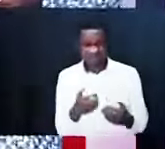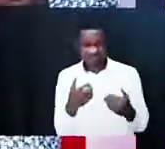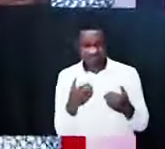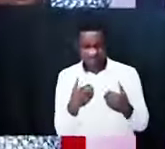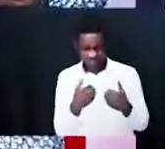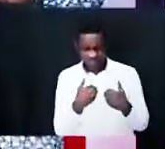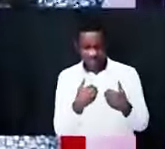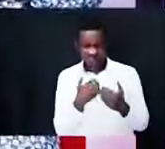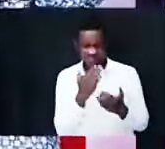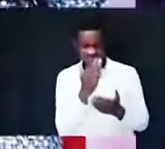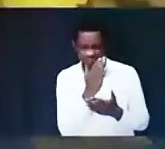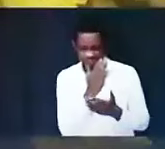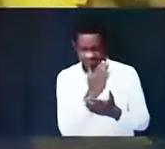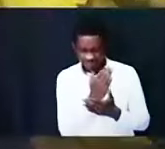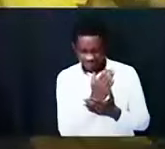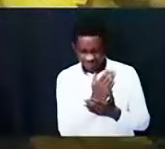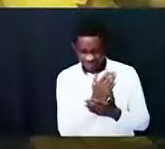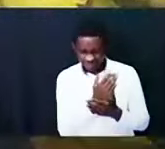collision